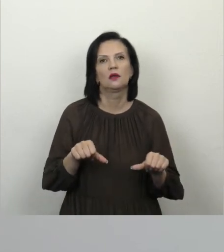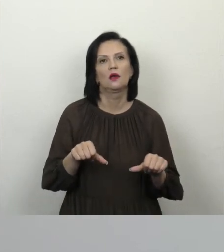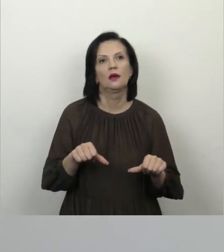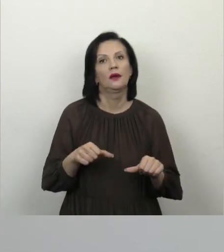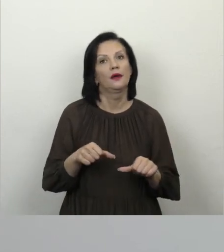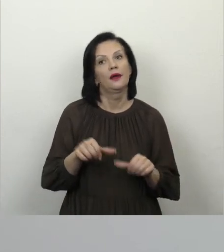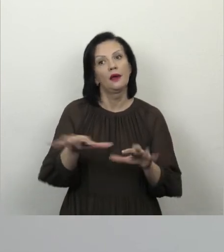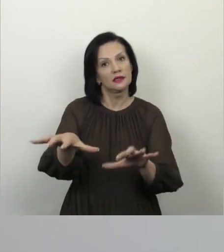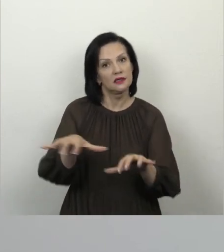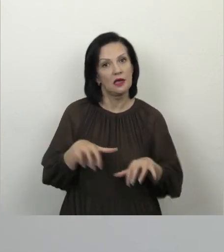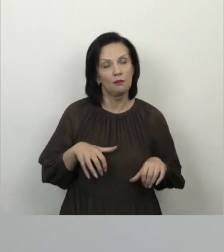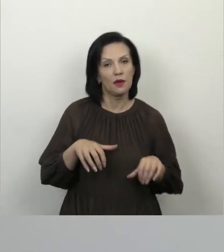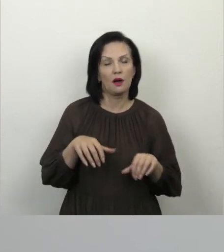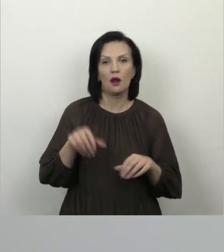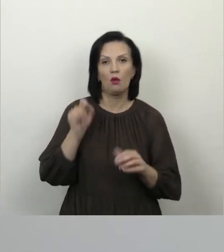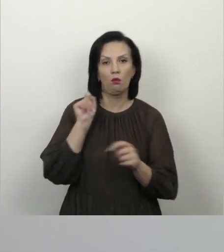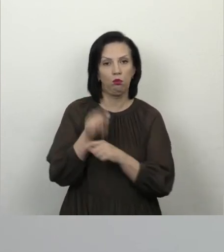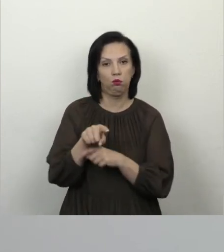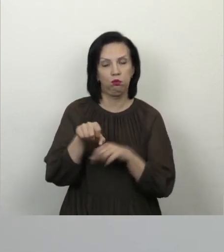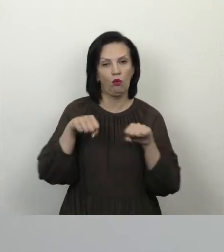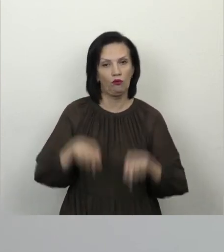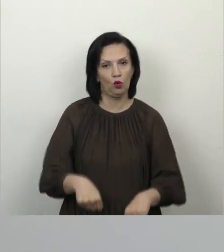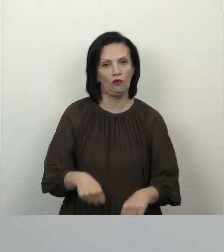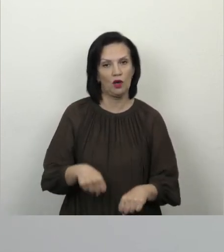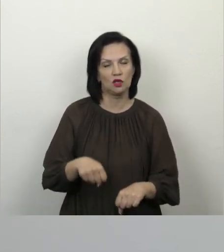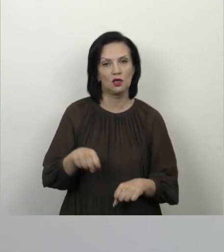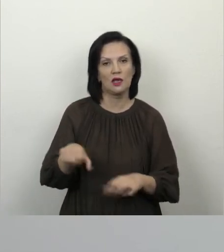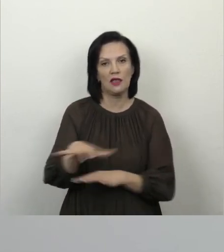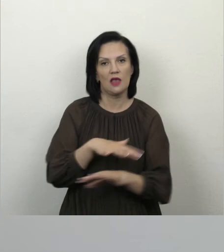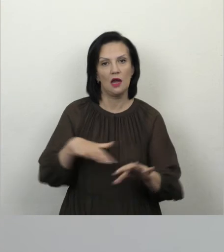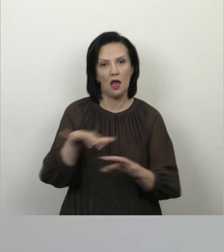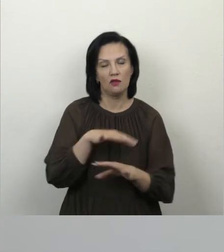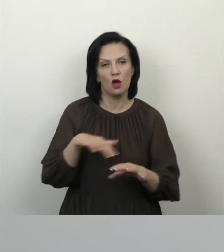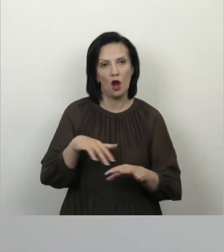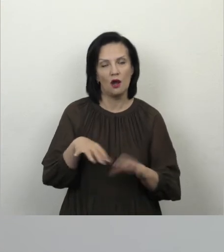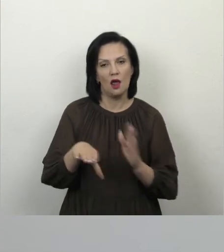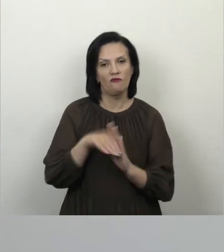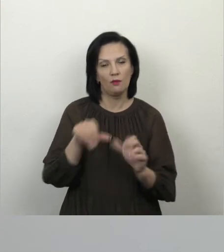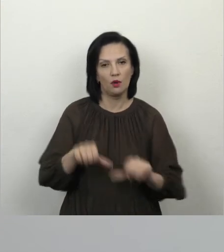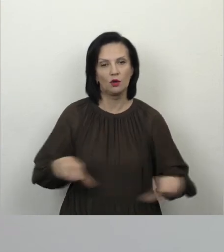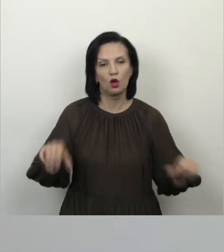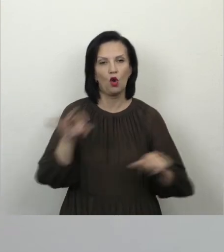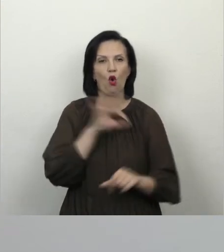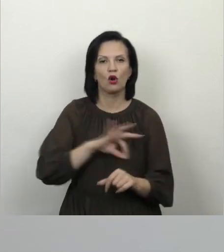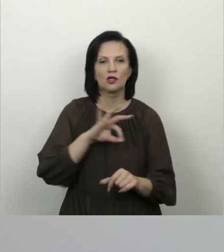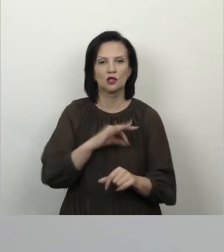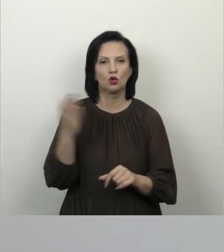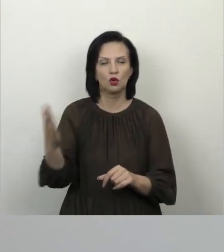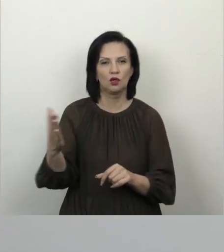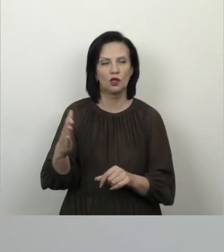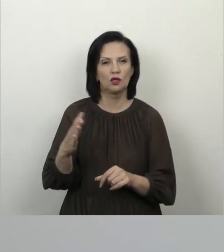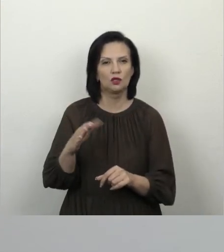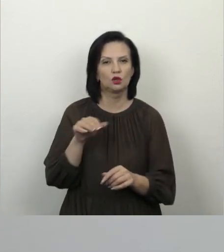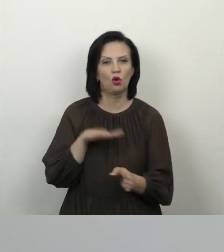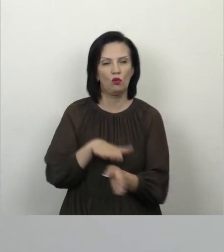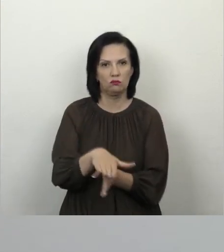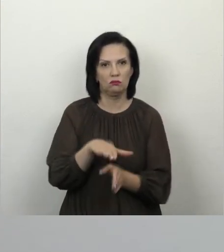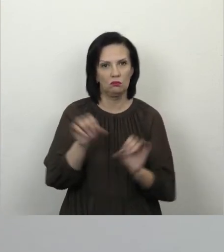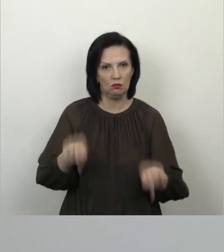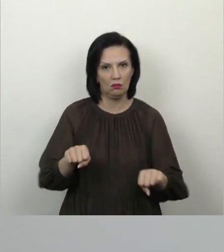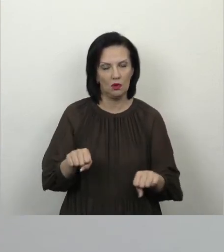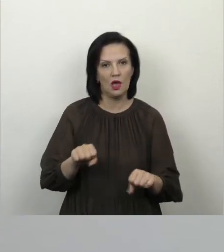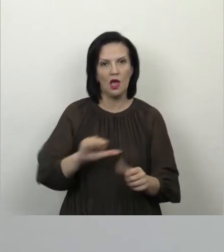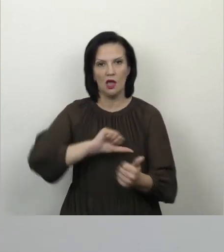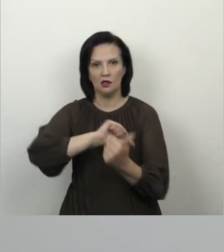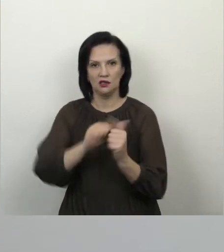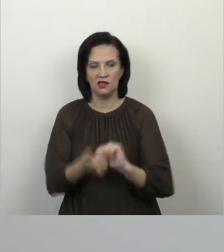takes over the authority of the Territorial Election Commission. It uses its competences, its mandate, and in